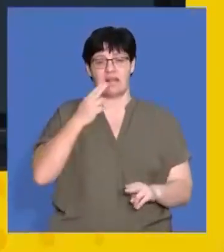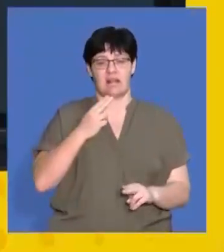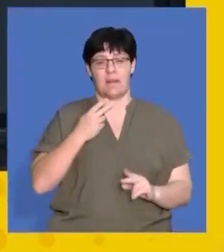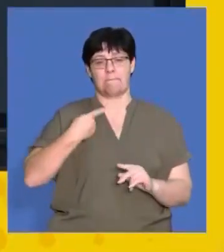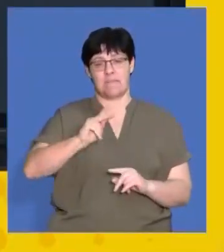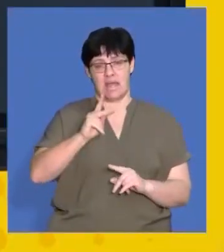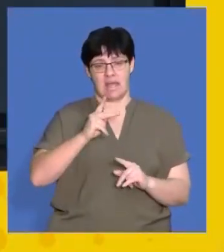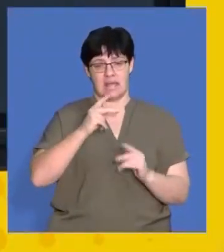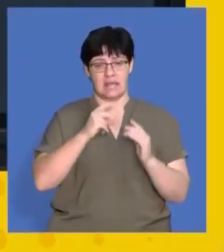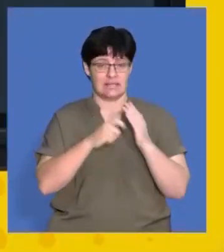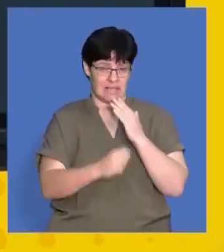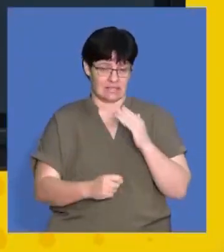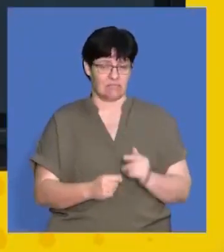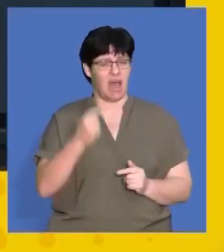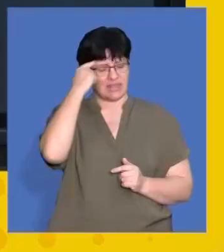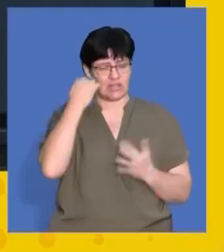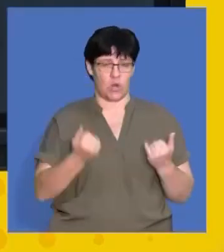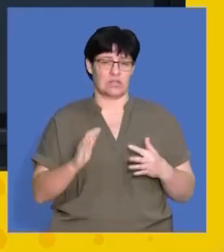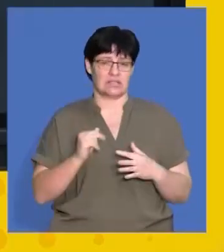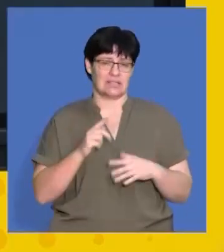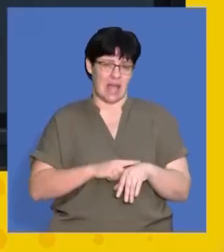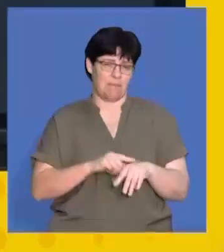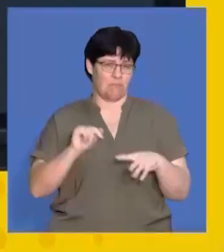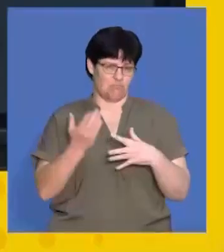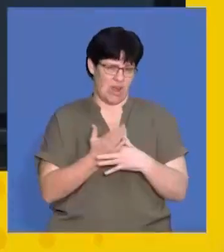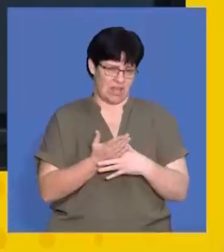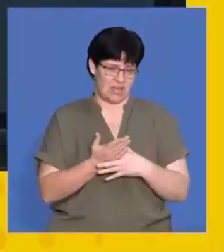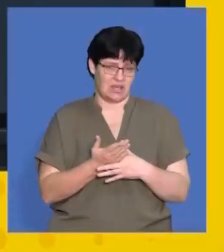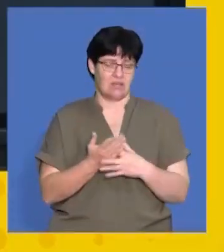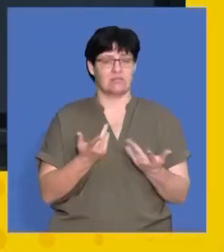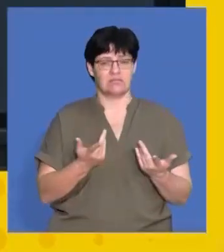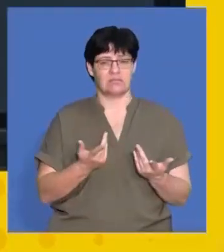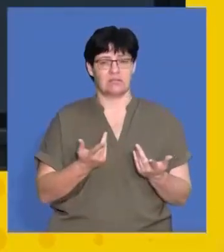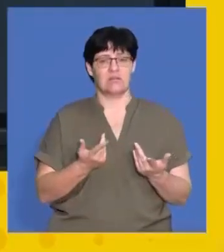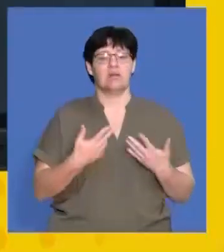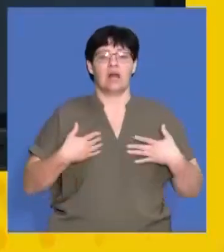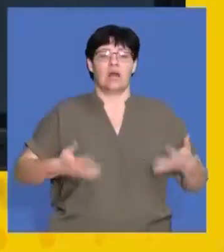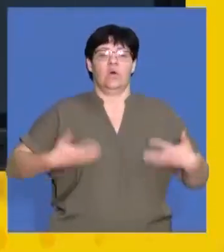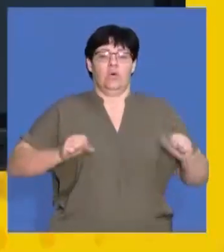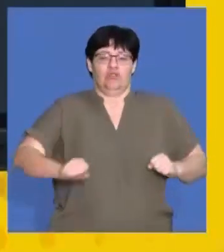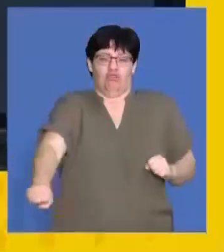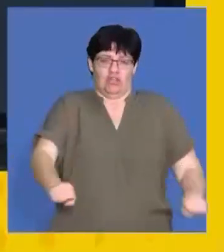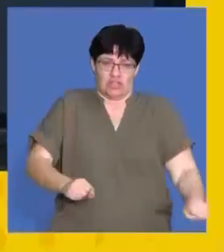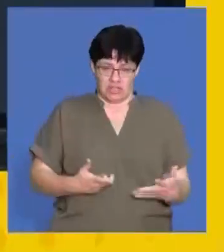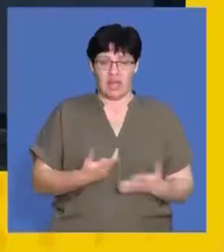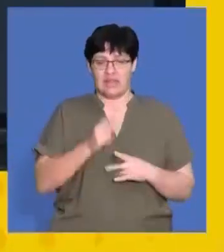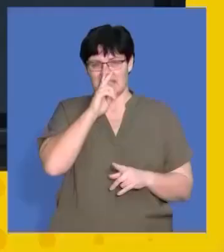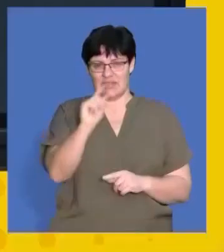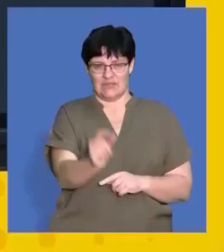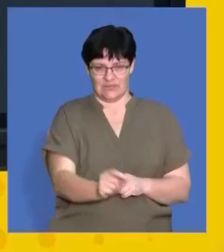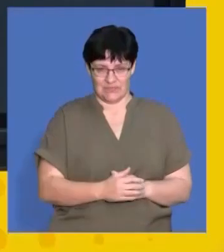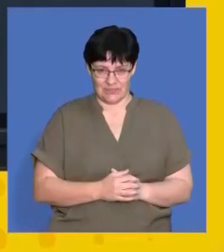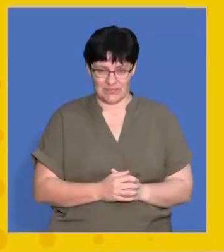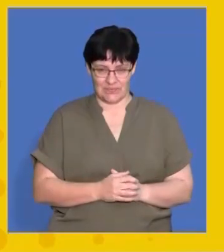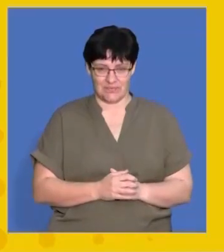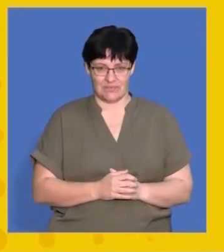paid. I think on that note, maybe it's time that we take a little bit of a break and get a little bit of a stretch, and I'll see you in a few